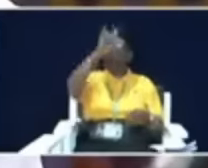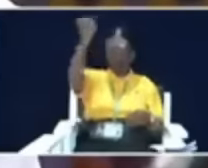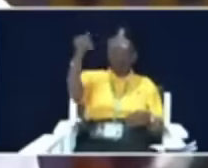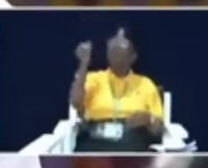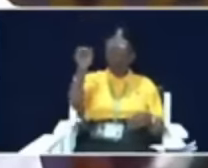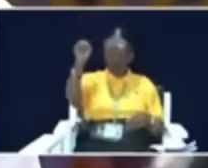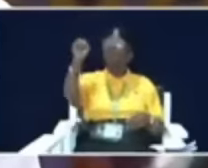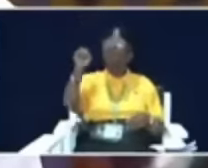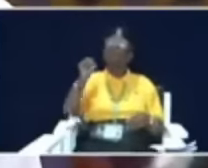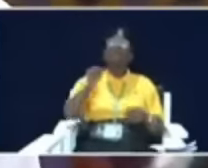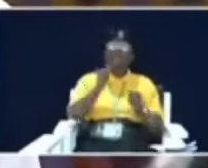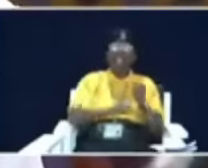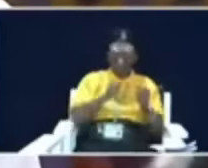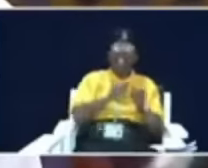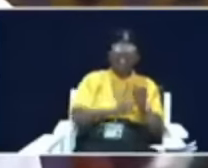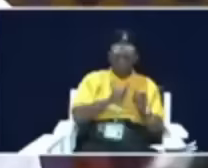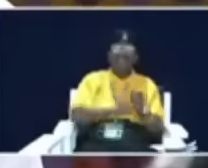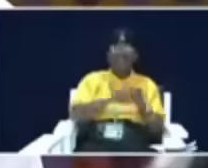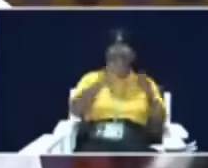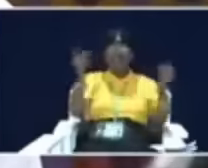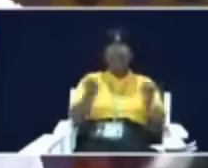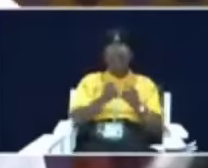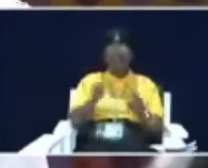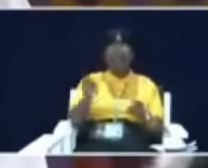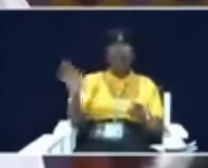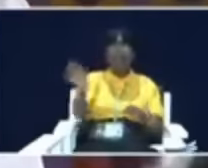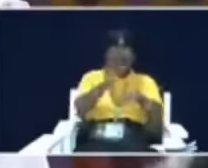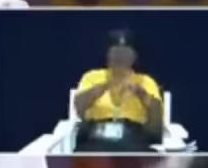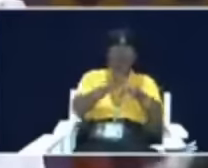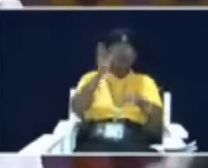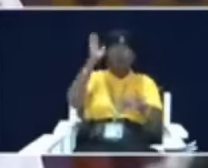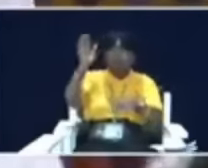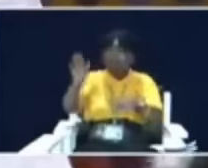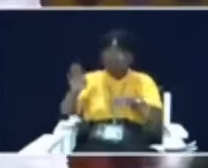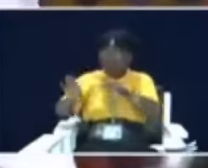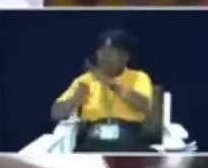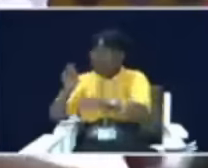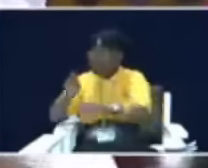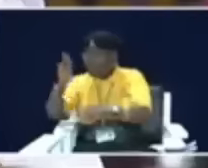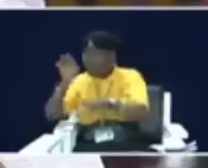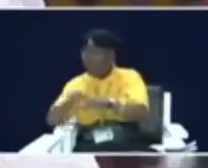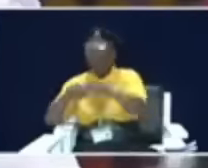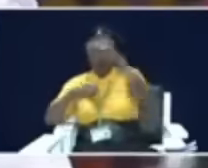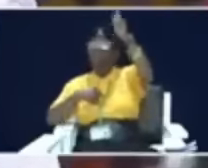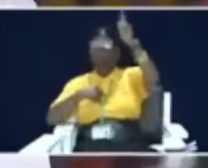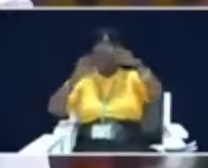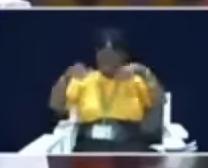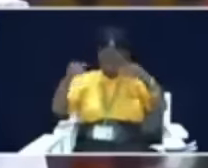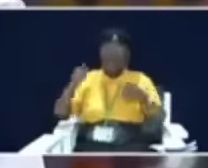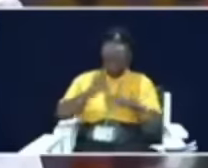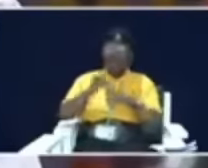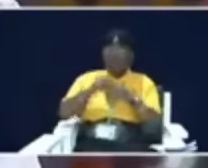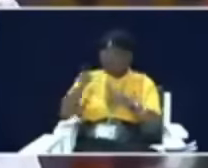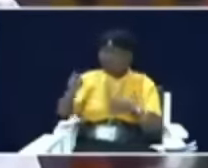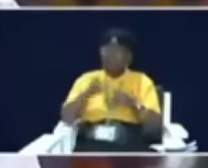every place your foot shall tread upon, I've given it to you. And then here comes